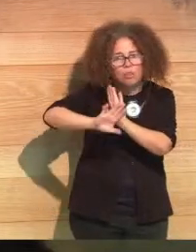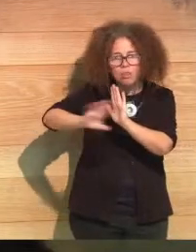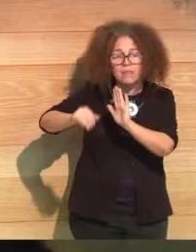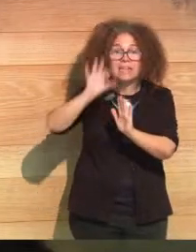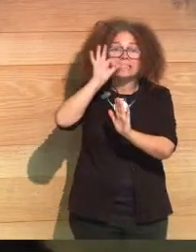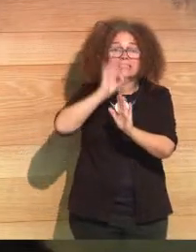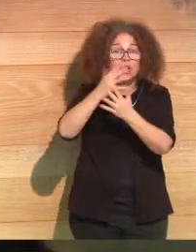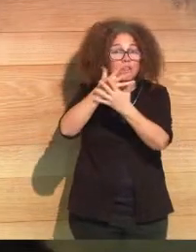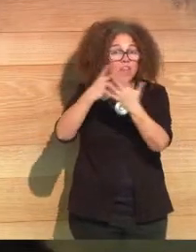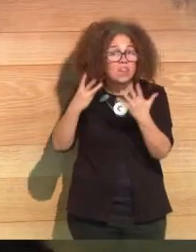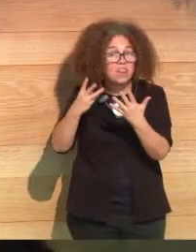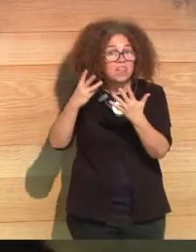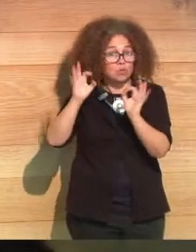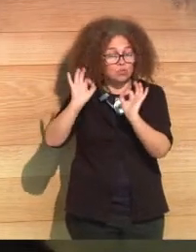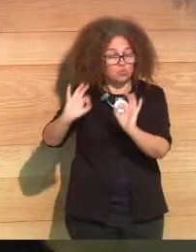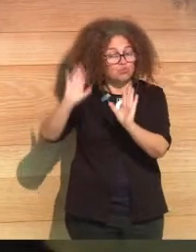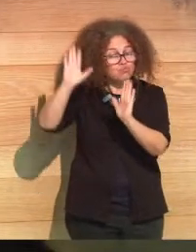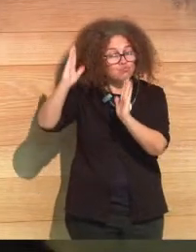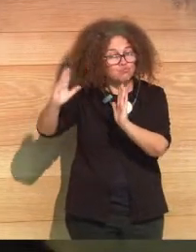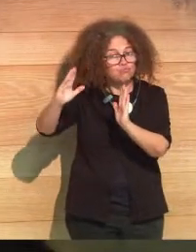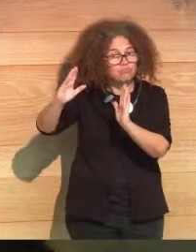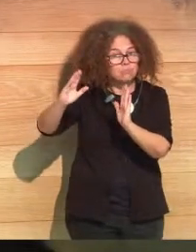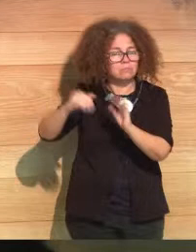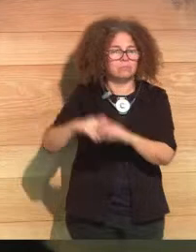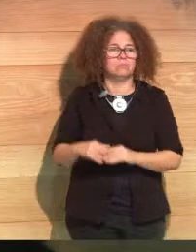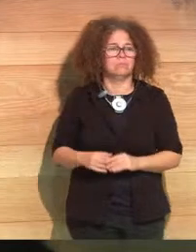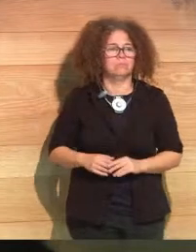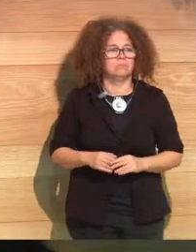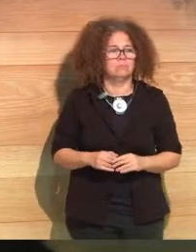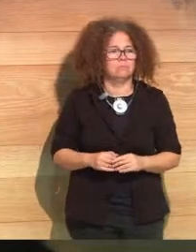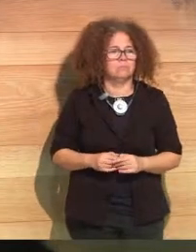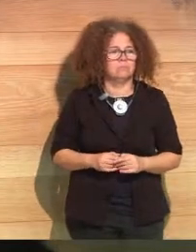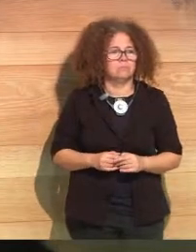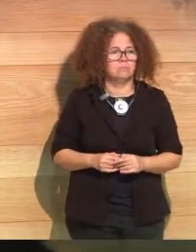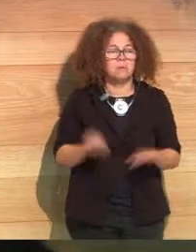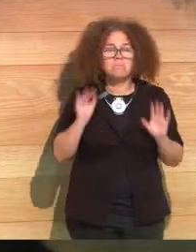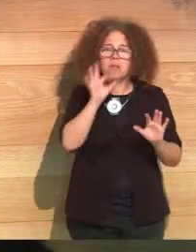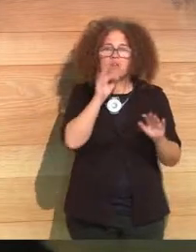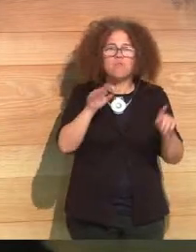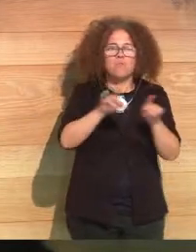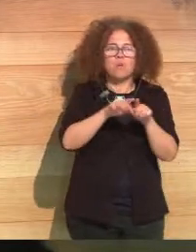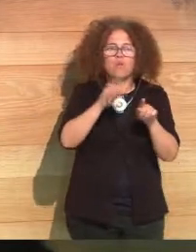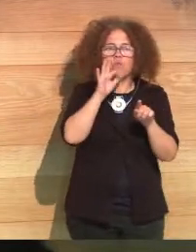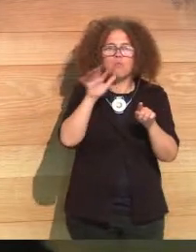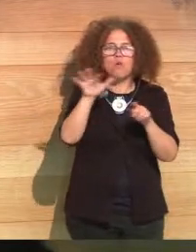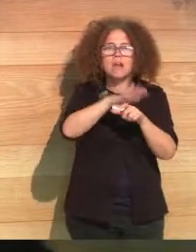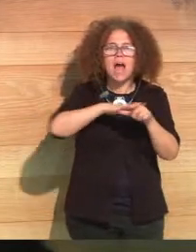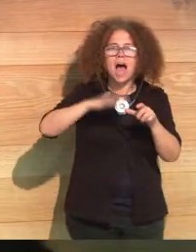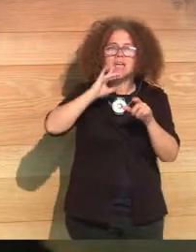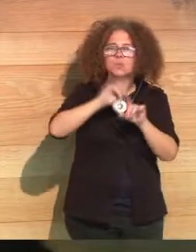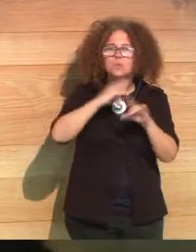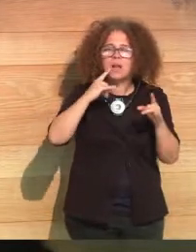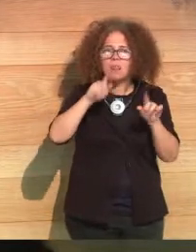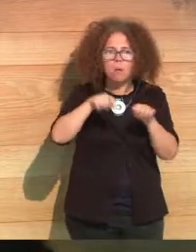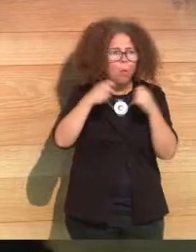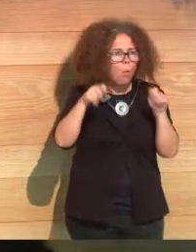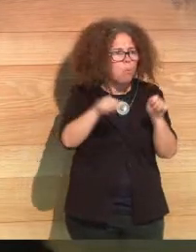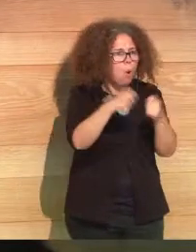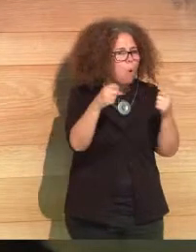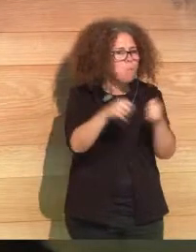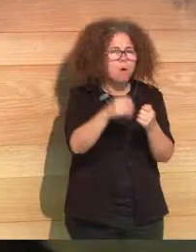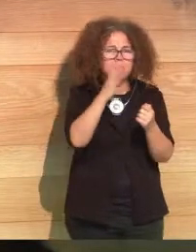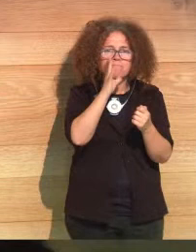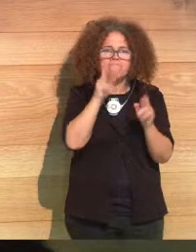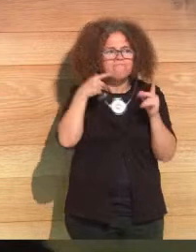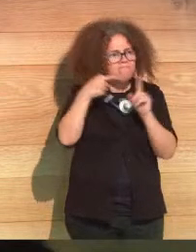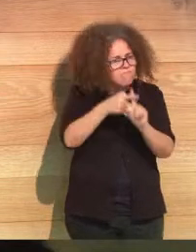the destruction of nature. So it's still in the line of my interest for beauty and nature, but when